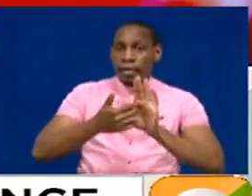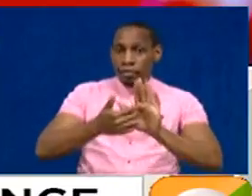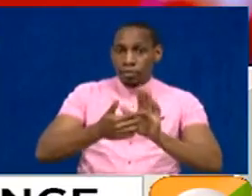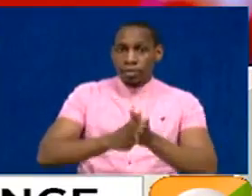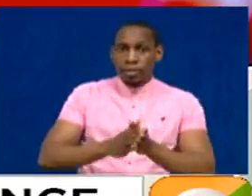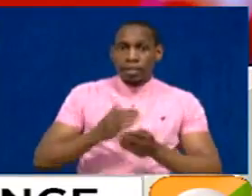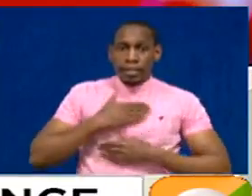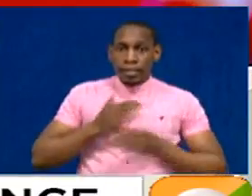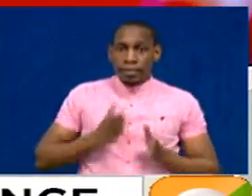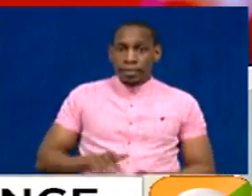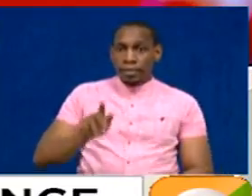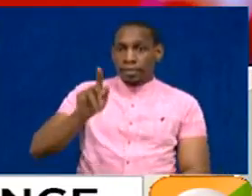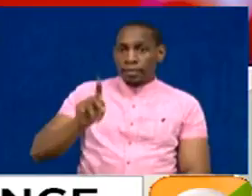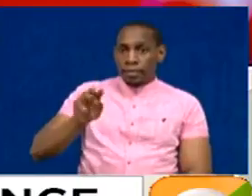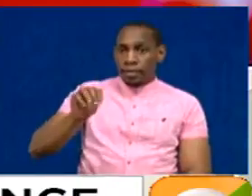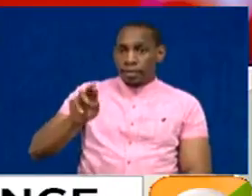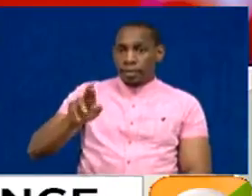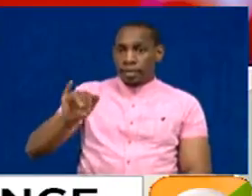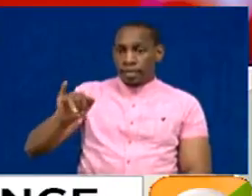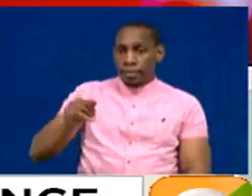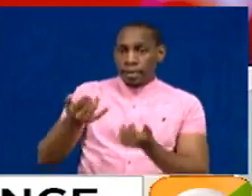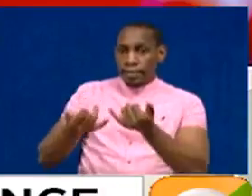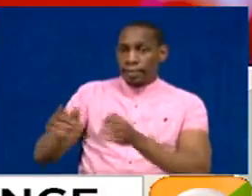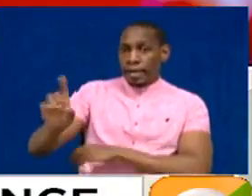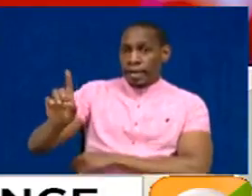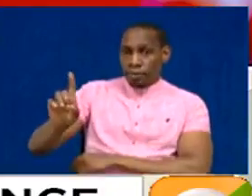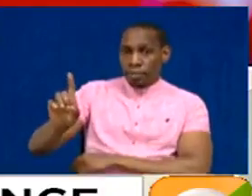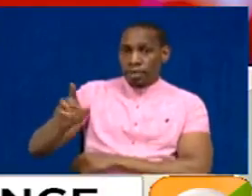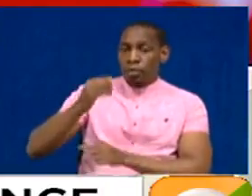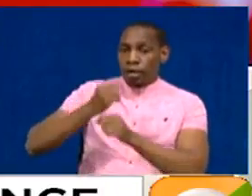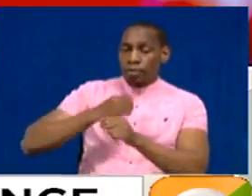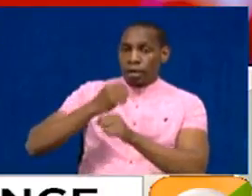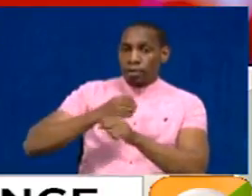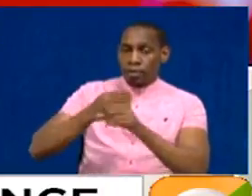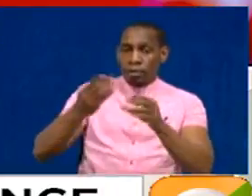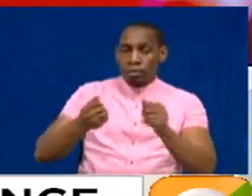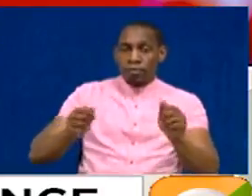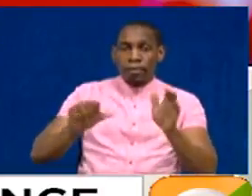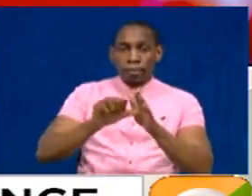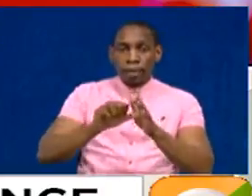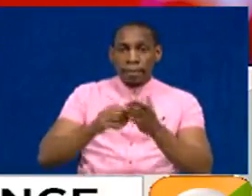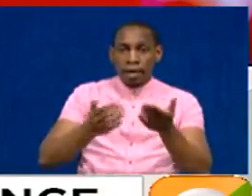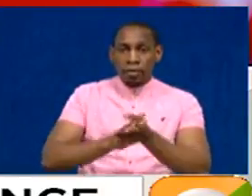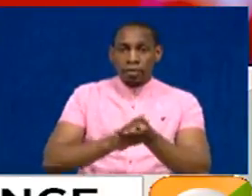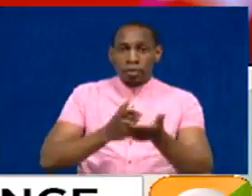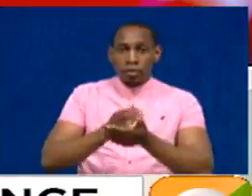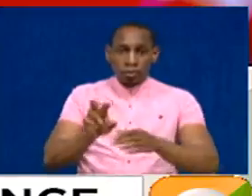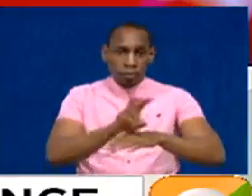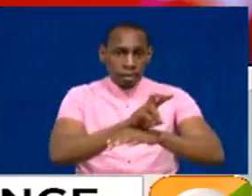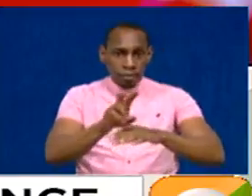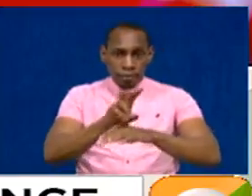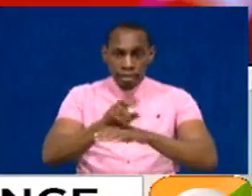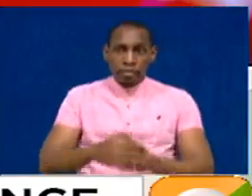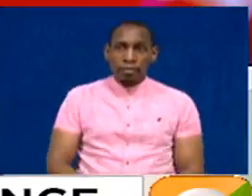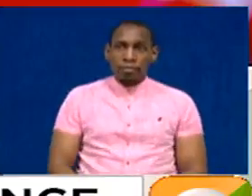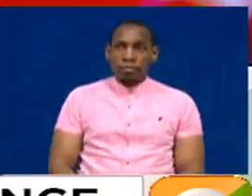reports, scientists at the Kenya Medical Research Institute here in Nairobi are working to solve that problem through antimicrobial